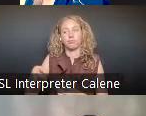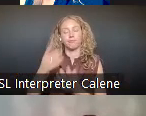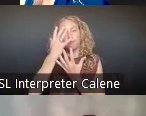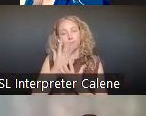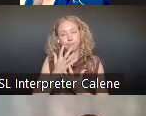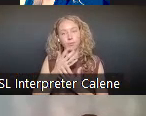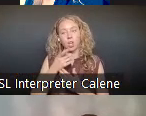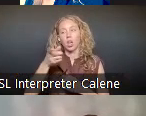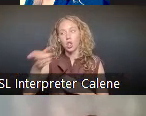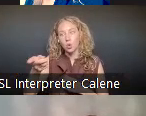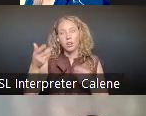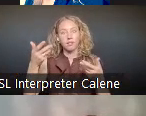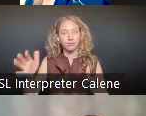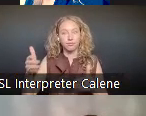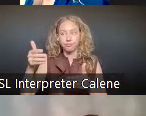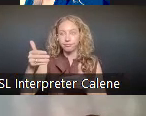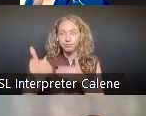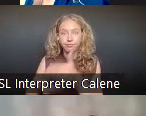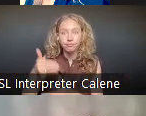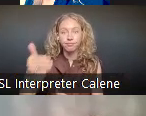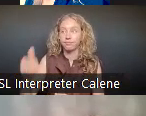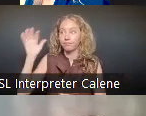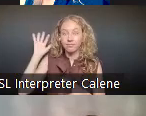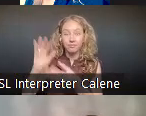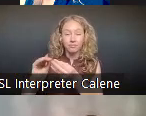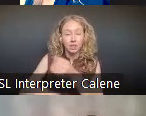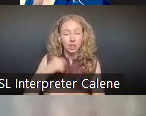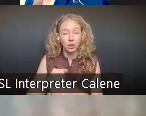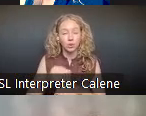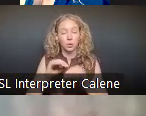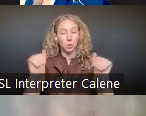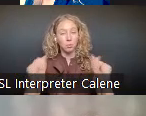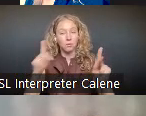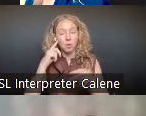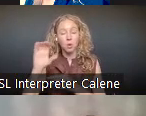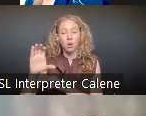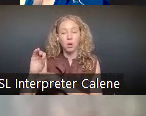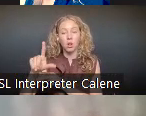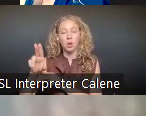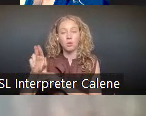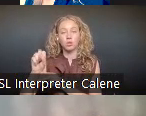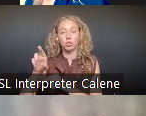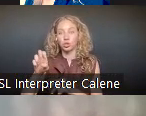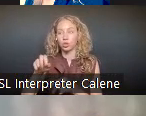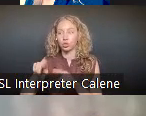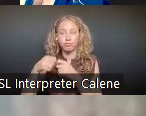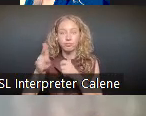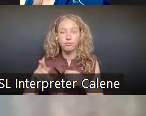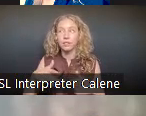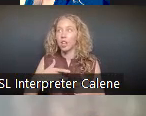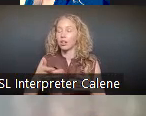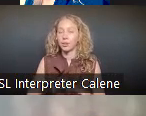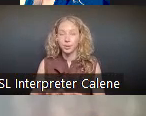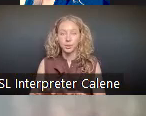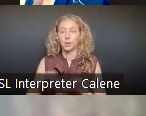they have had to go all these years without closure, with uncertainty, right? And so we make